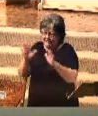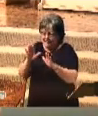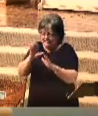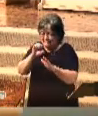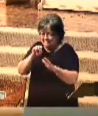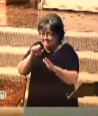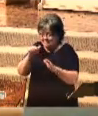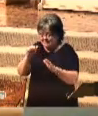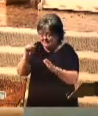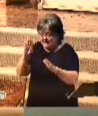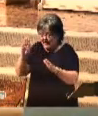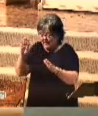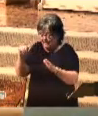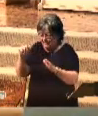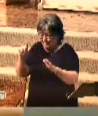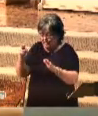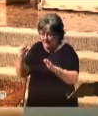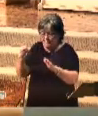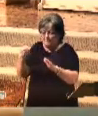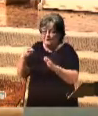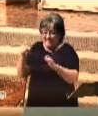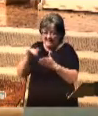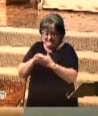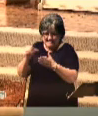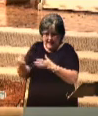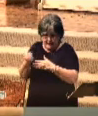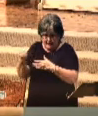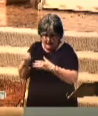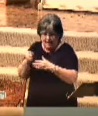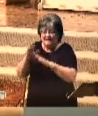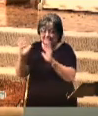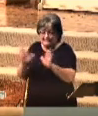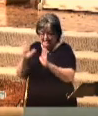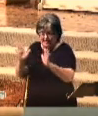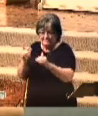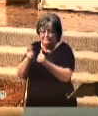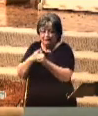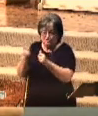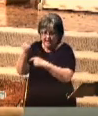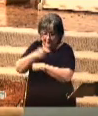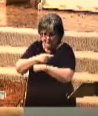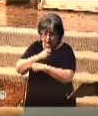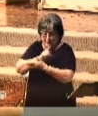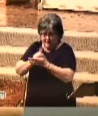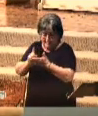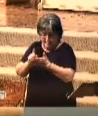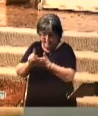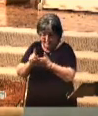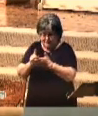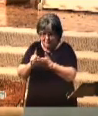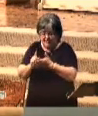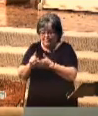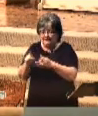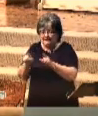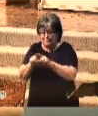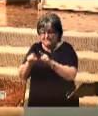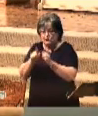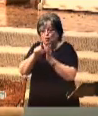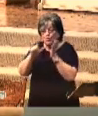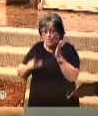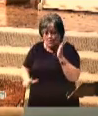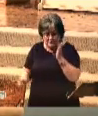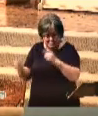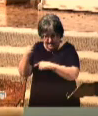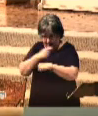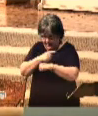Saturday. Sabbath is Saturday. The Bible refers to Sunday as the first day of the week, refers to it as the Lord's Day. It's